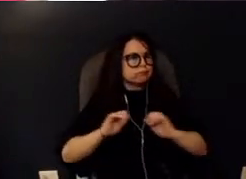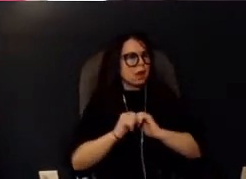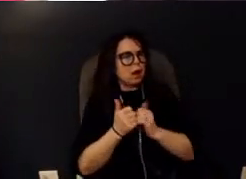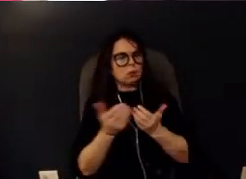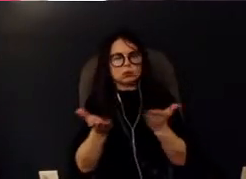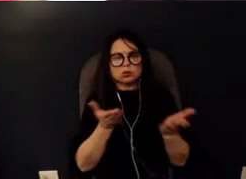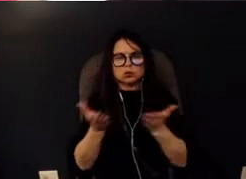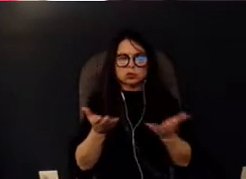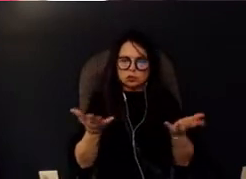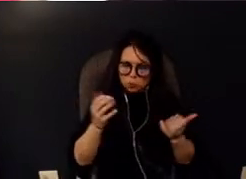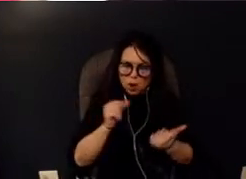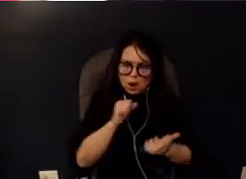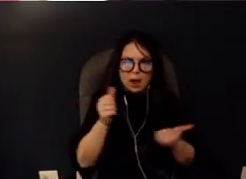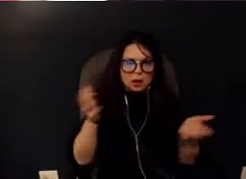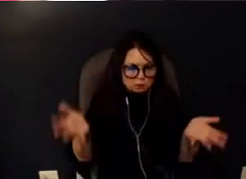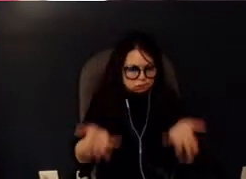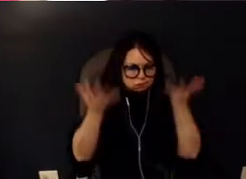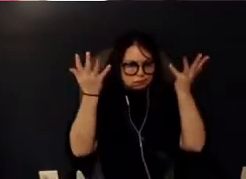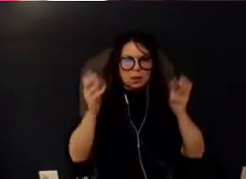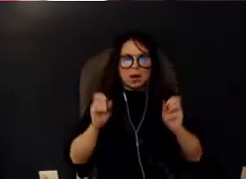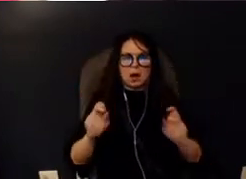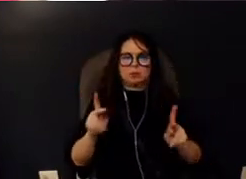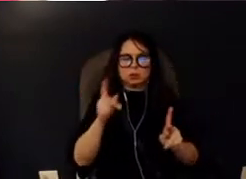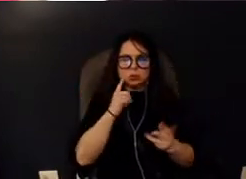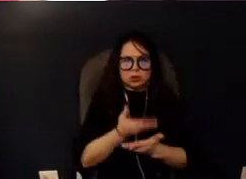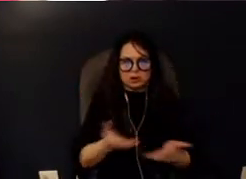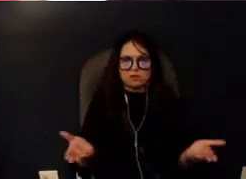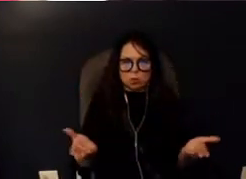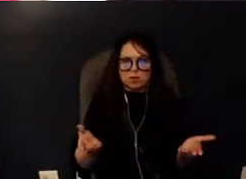for future years. Thank you.